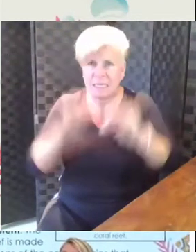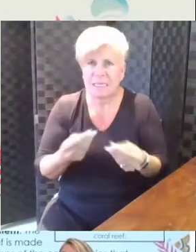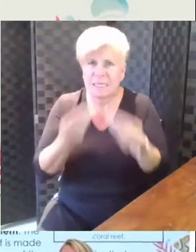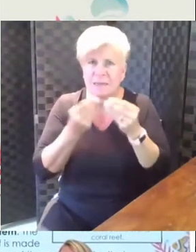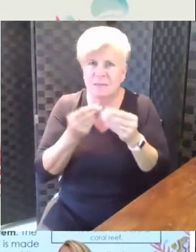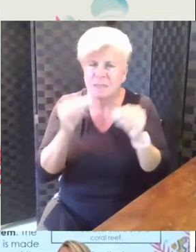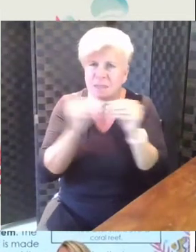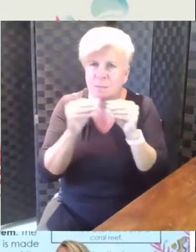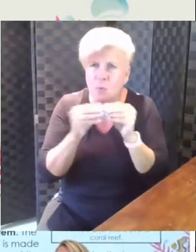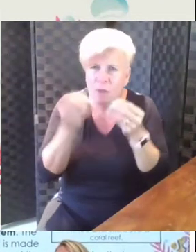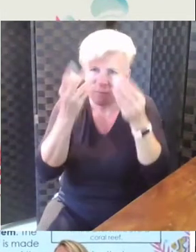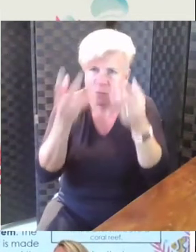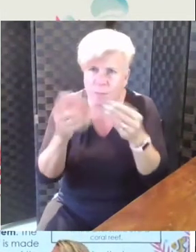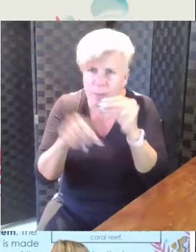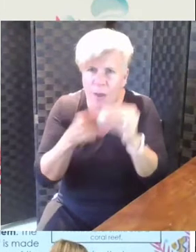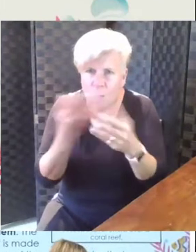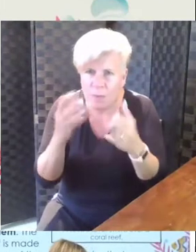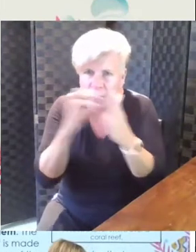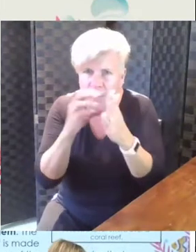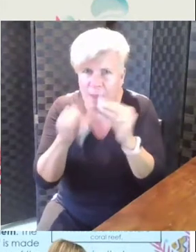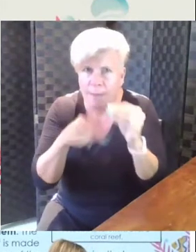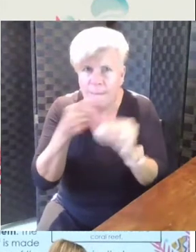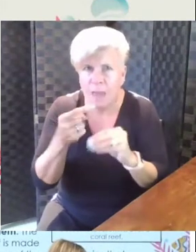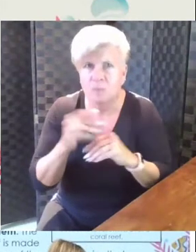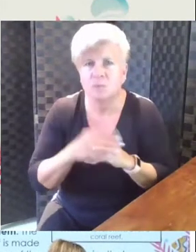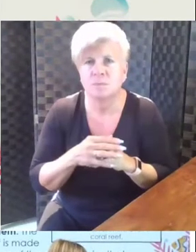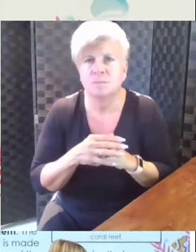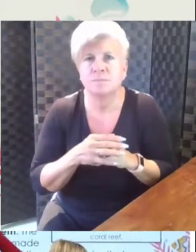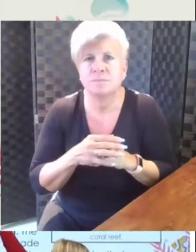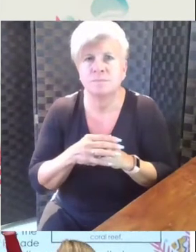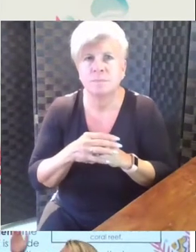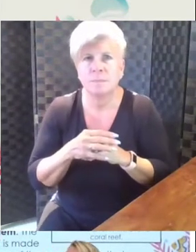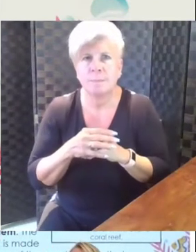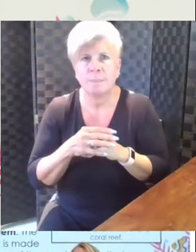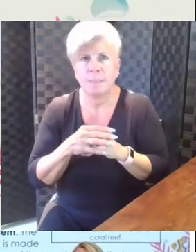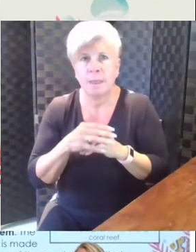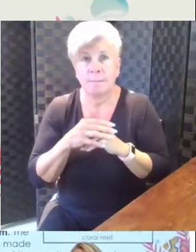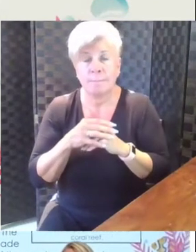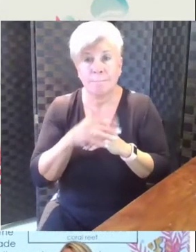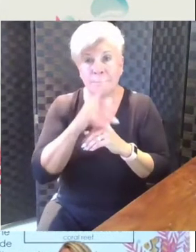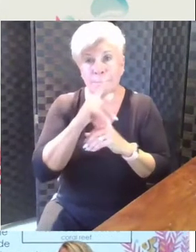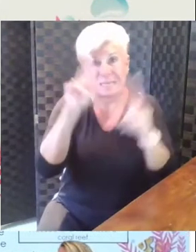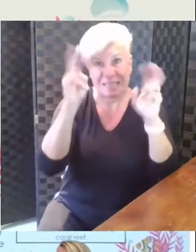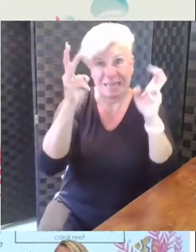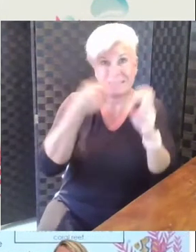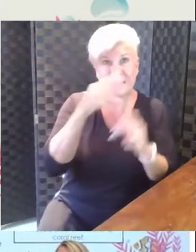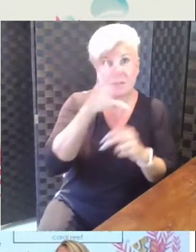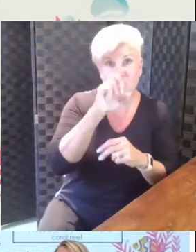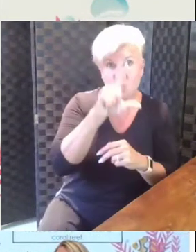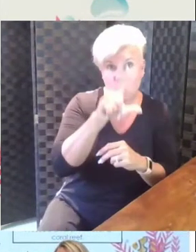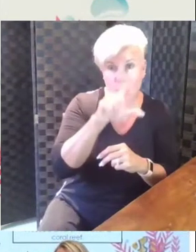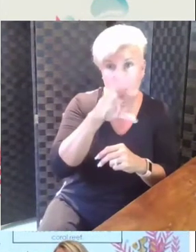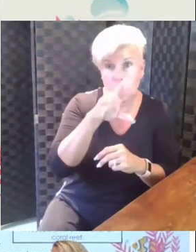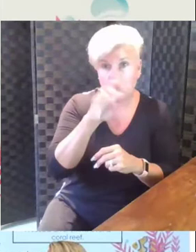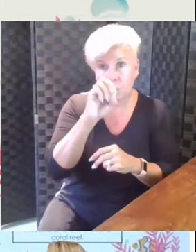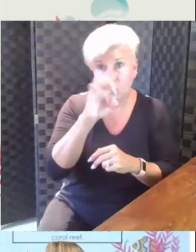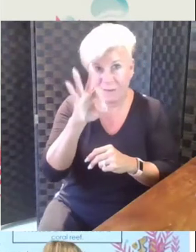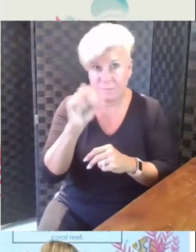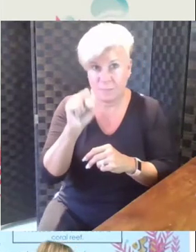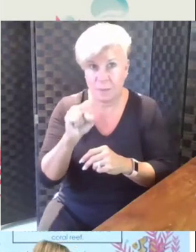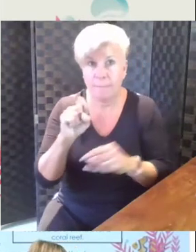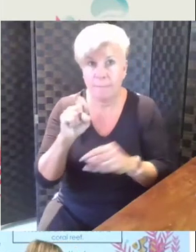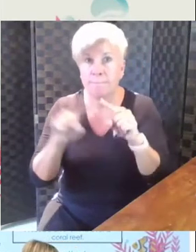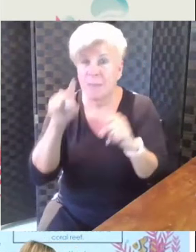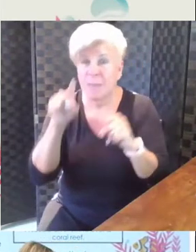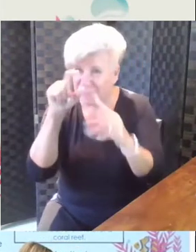a little bit more information about what the passage is going to be about. So my title tells me coral reefs. There's a lot of information on coral